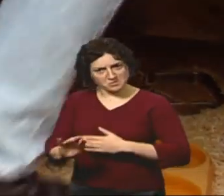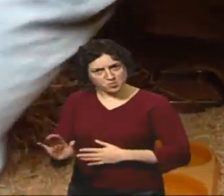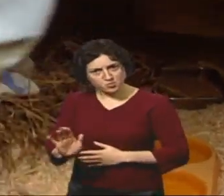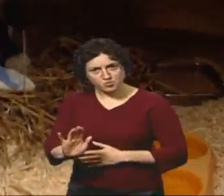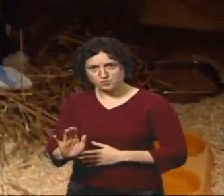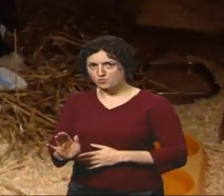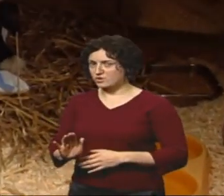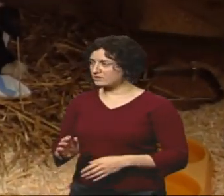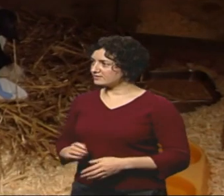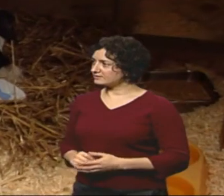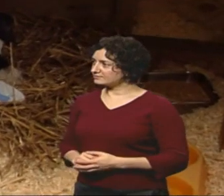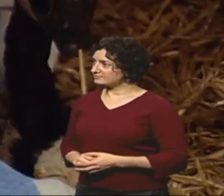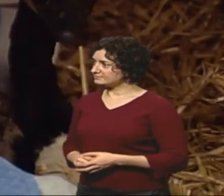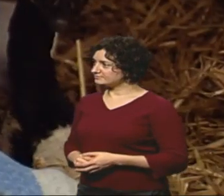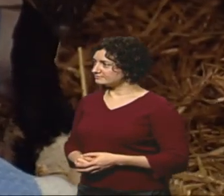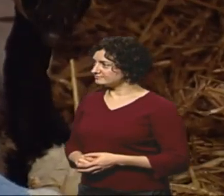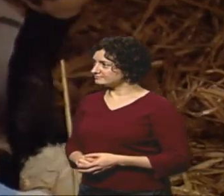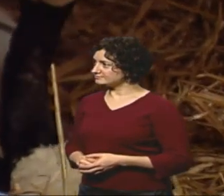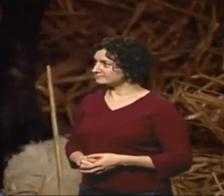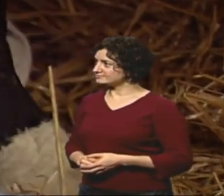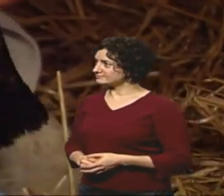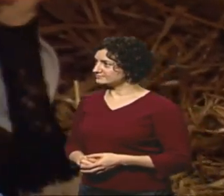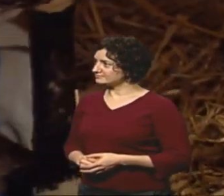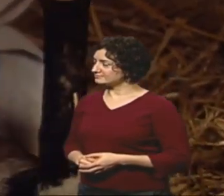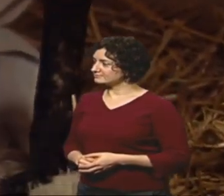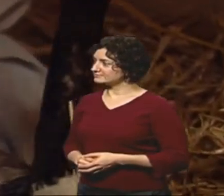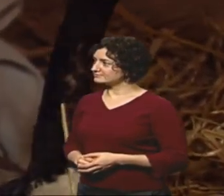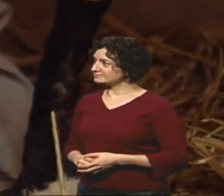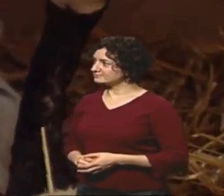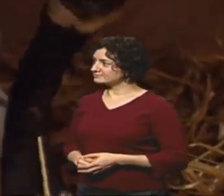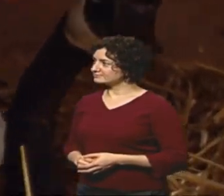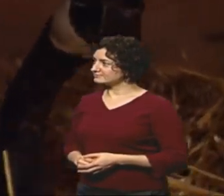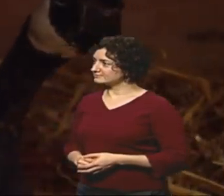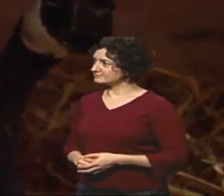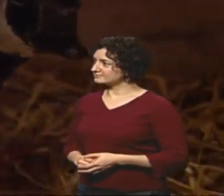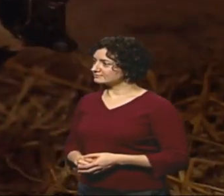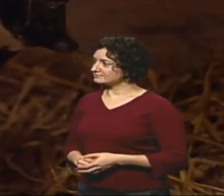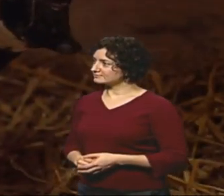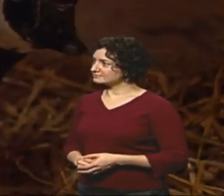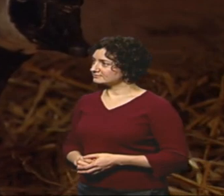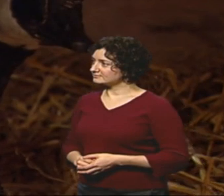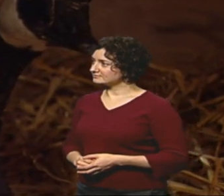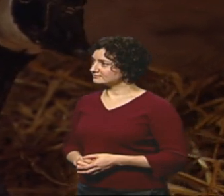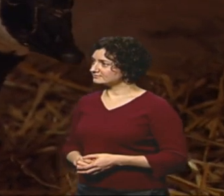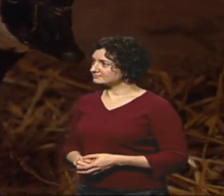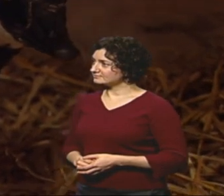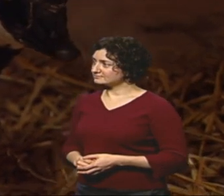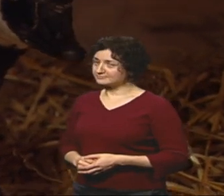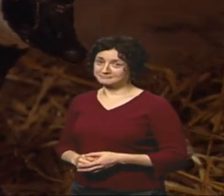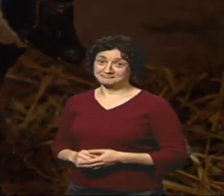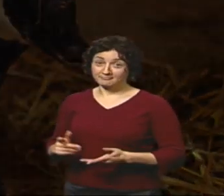pecking. One last peck before you go. No more pecking. Incredible growth around the line, isn't it? Amazing. You've got bed and breakfast now, haven't